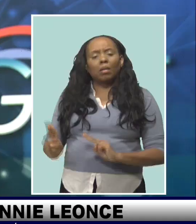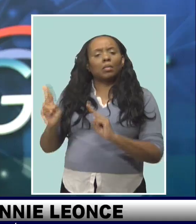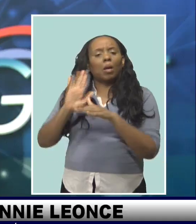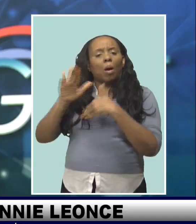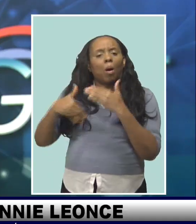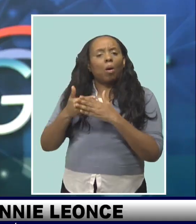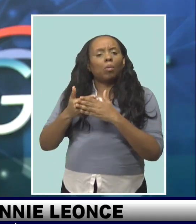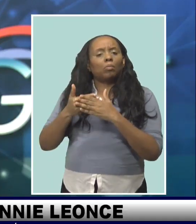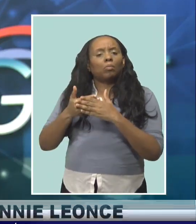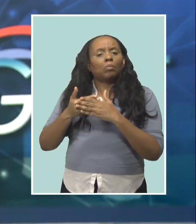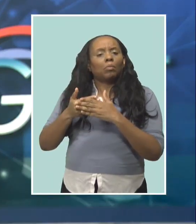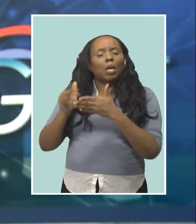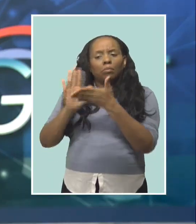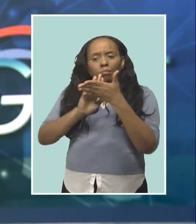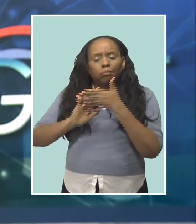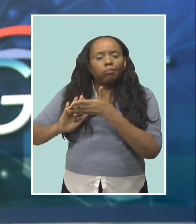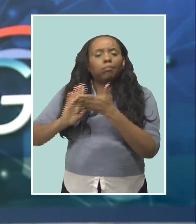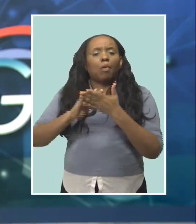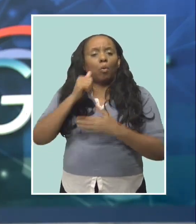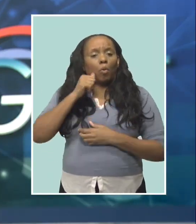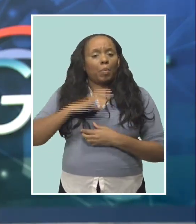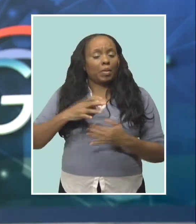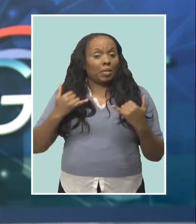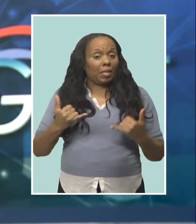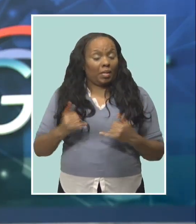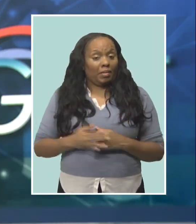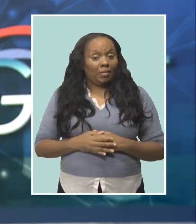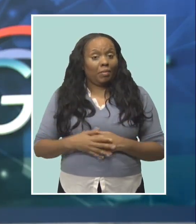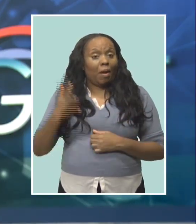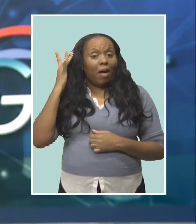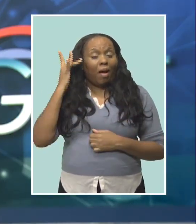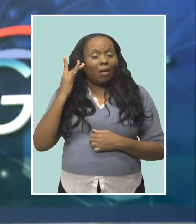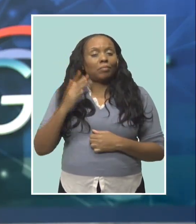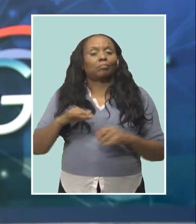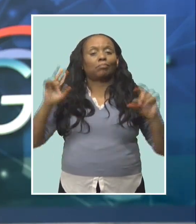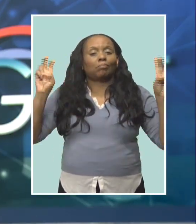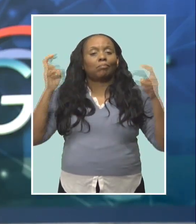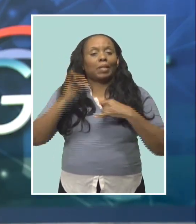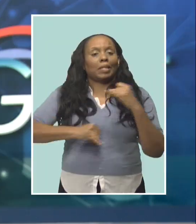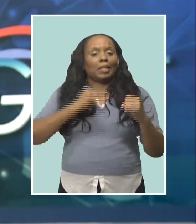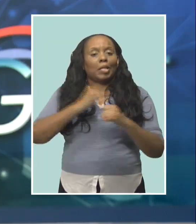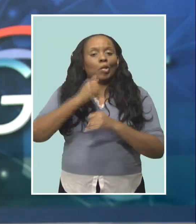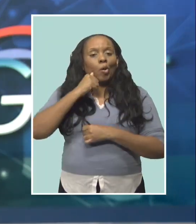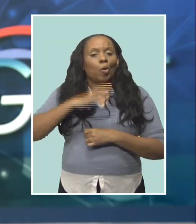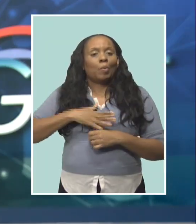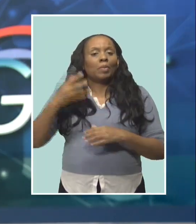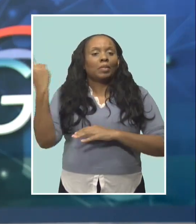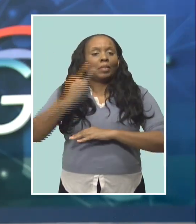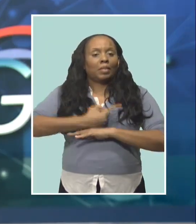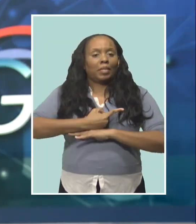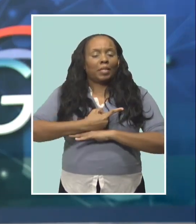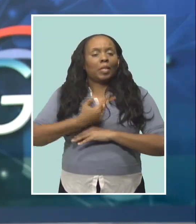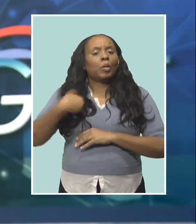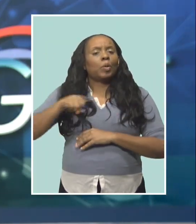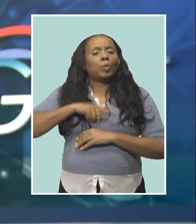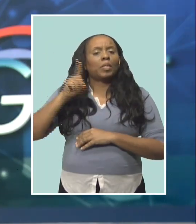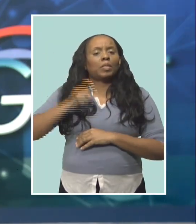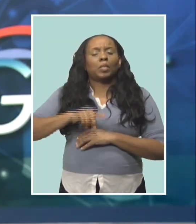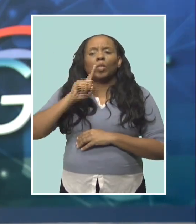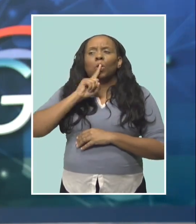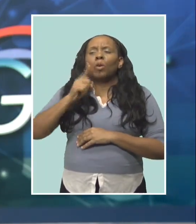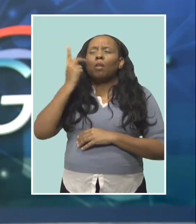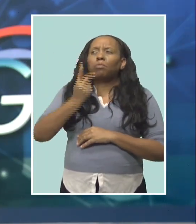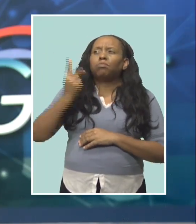women this International Women's Day, the country is being encouraged to reflect on the changes and progress made since the achievement of the